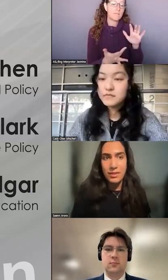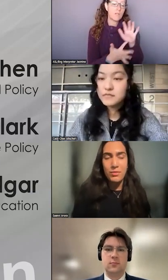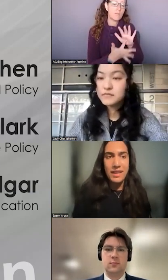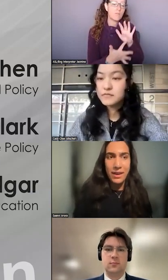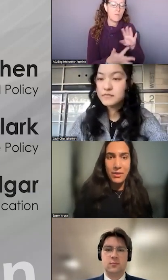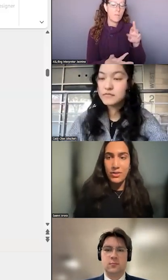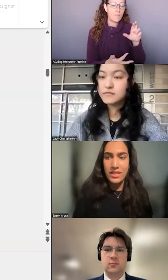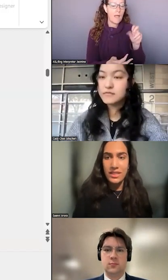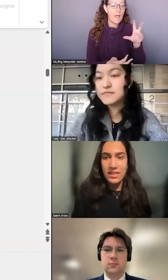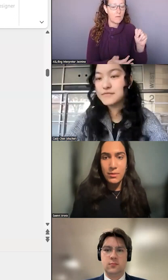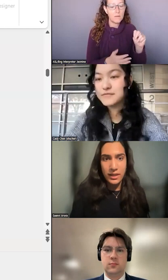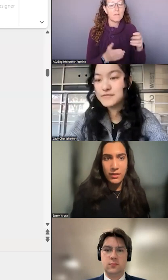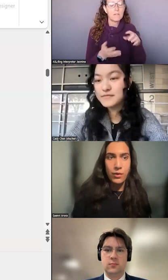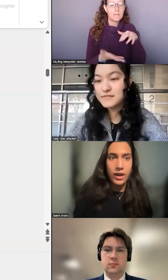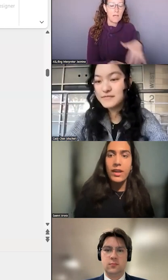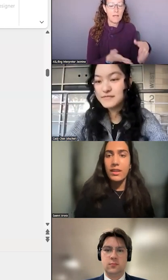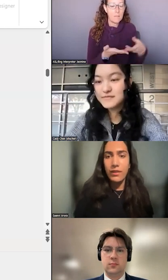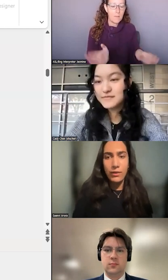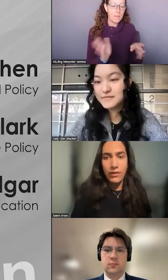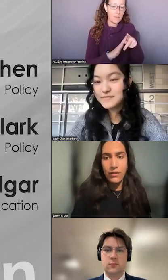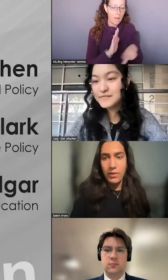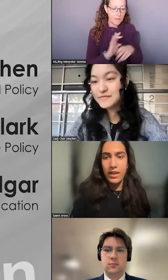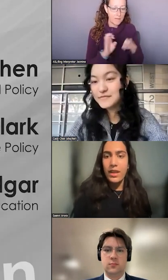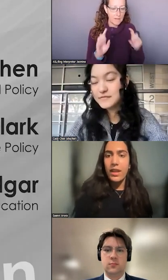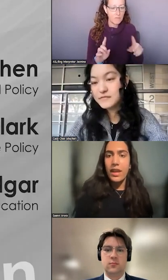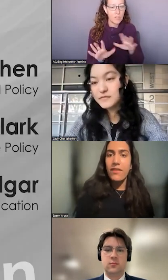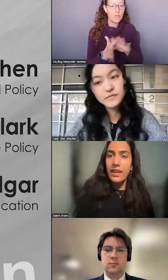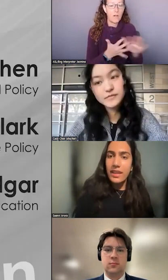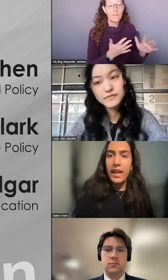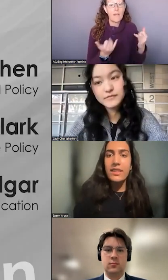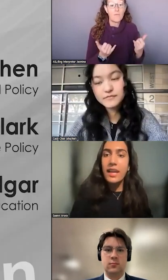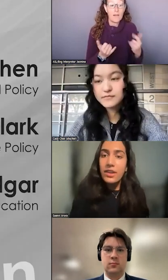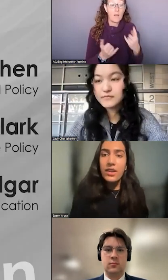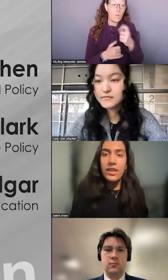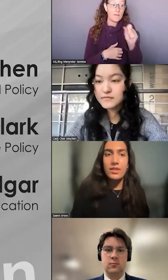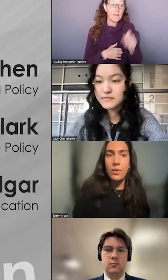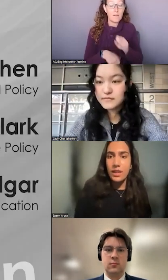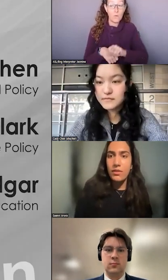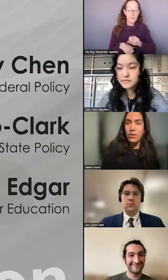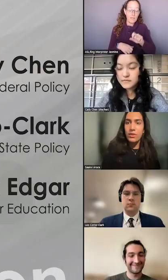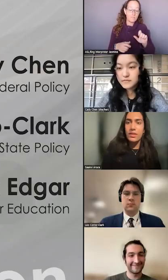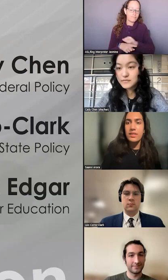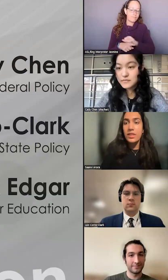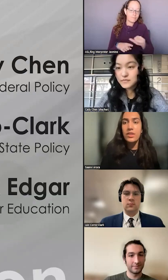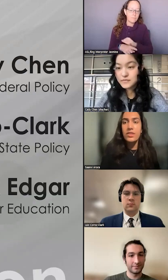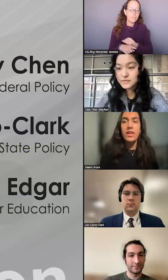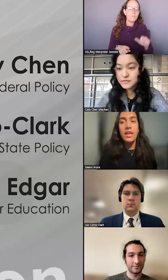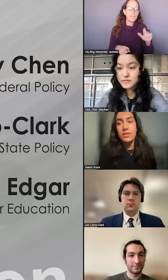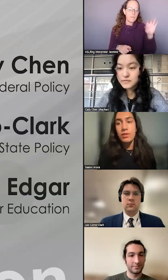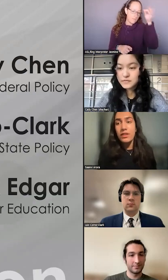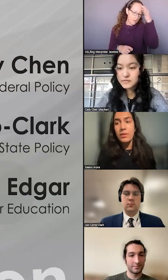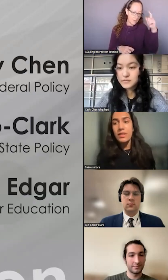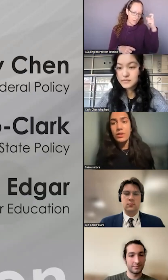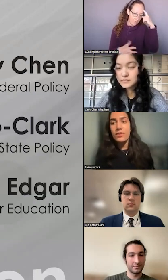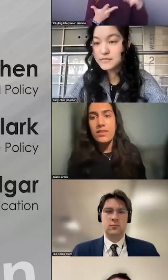doing a semester right now in Washington, D.C., working for the federal government. And finally, Alex Edgar is a 20-year-old senior at